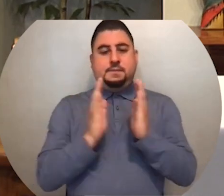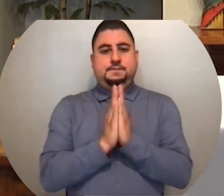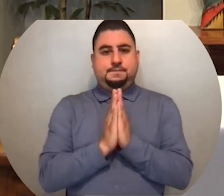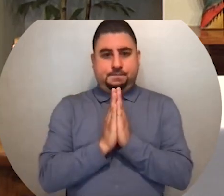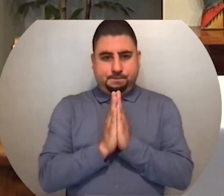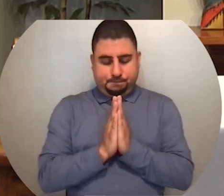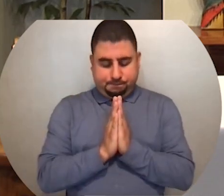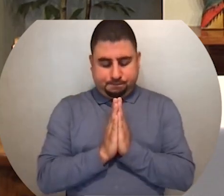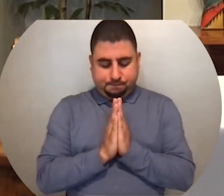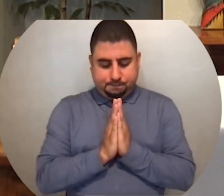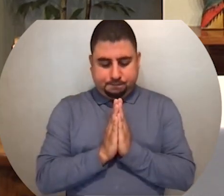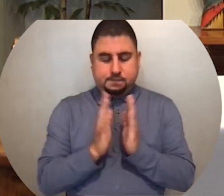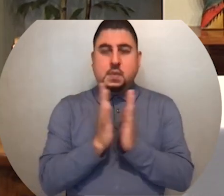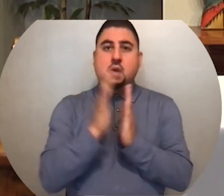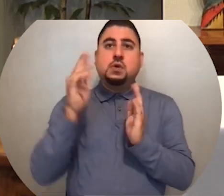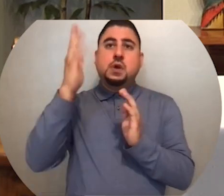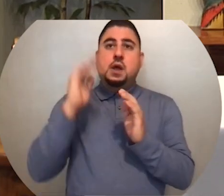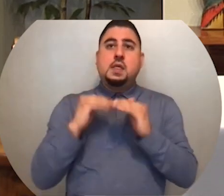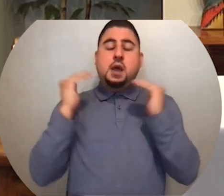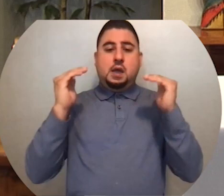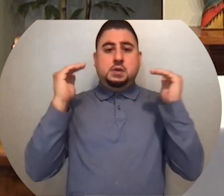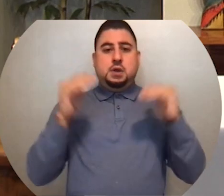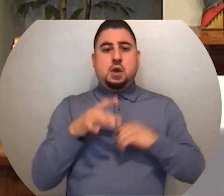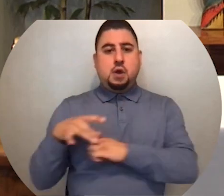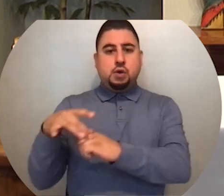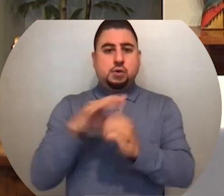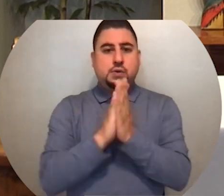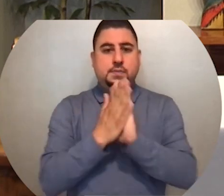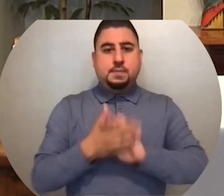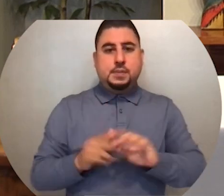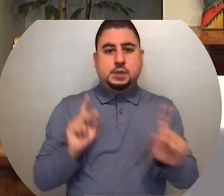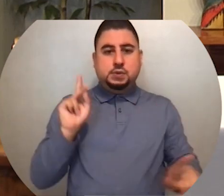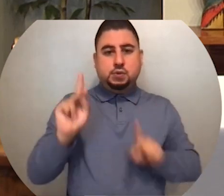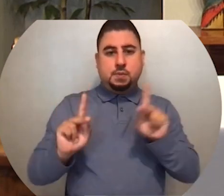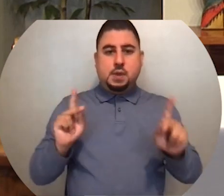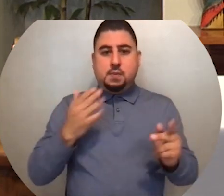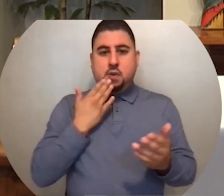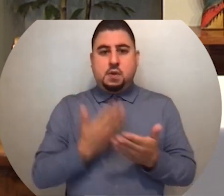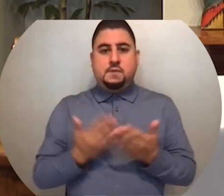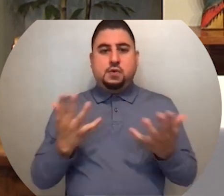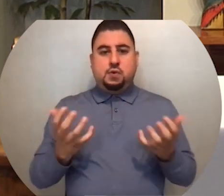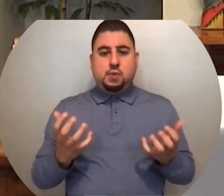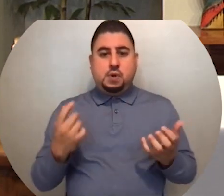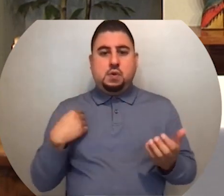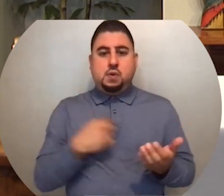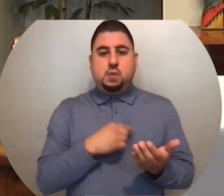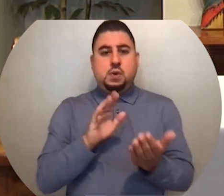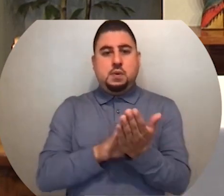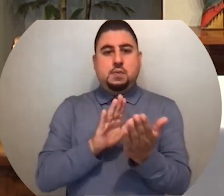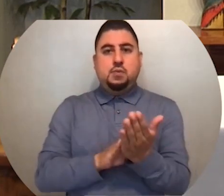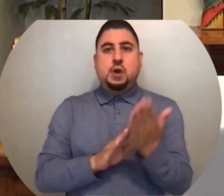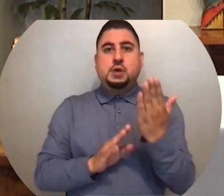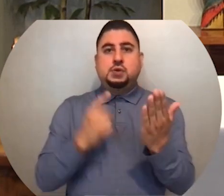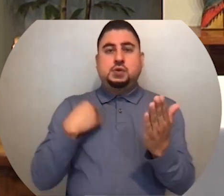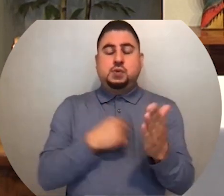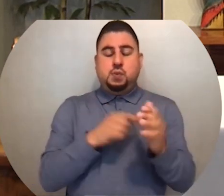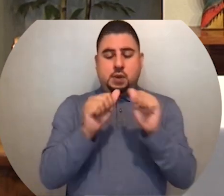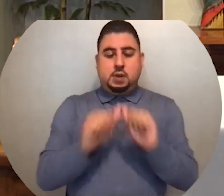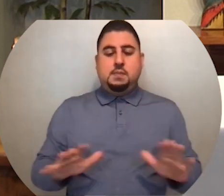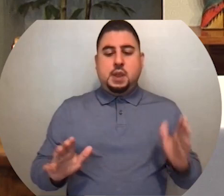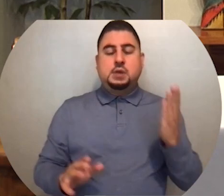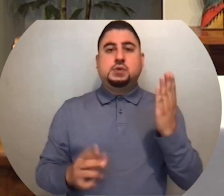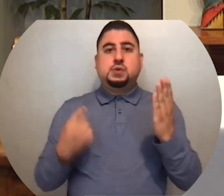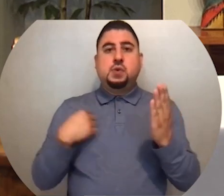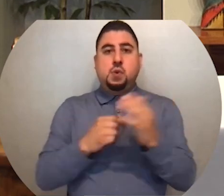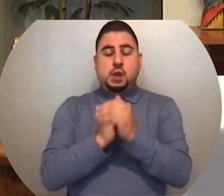life. Glory to God in the highest and on earth peace to people of goodwill. We praise